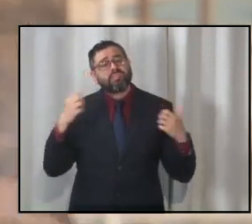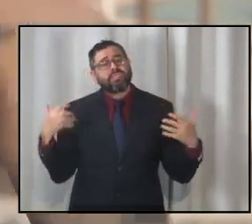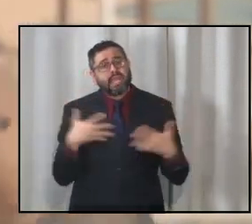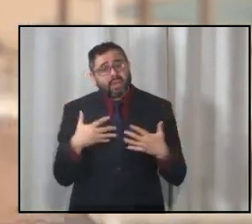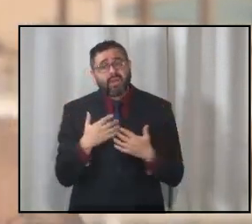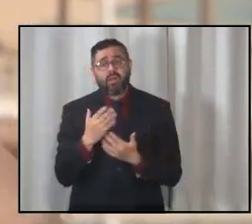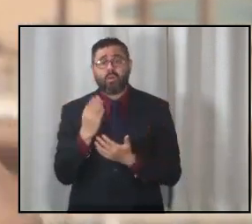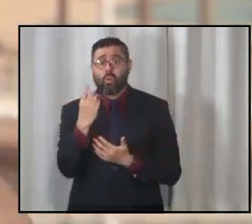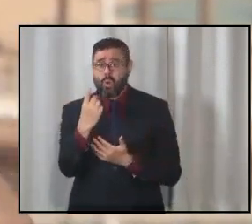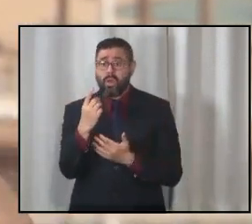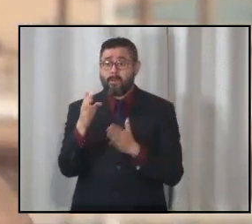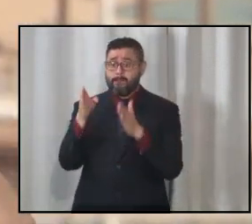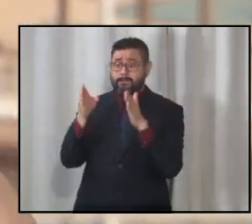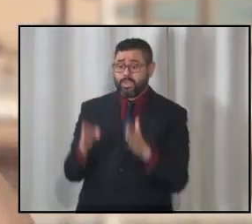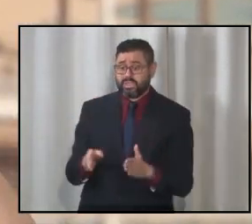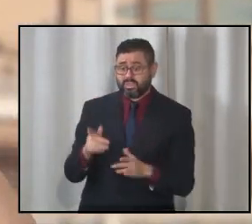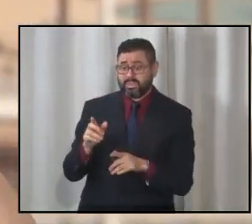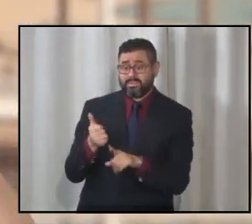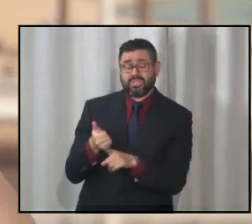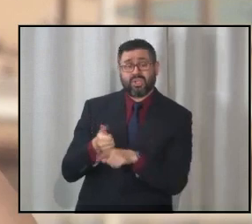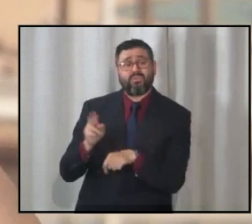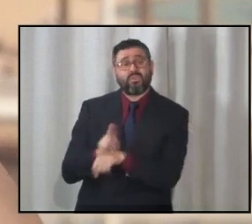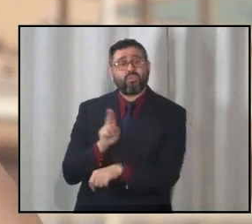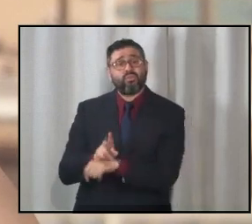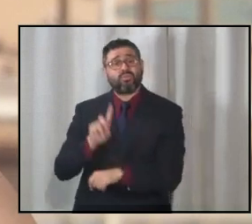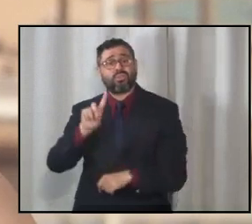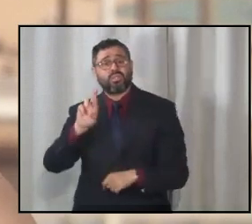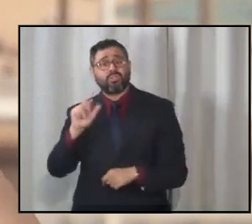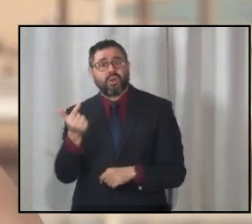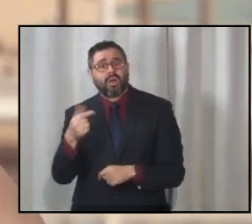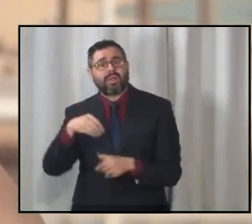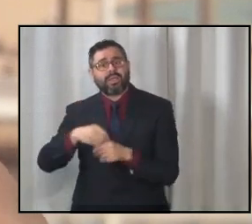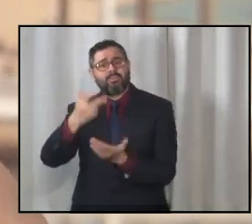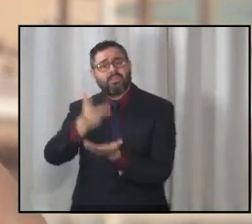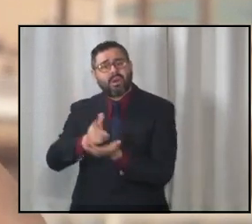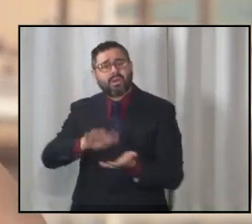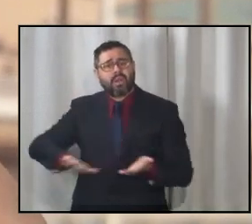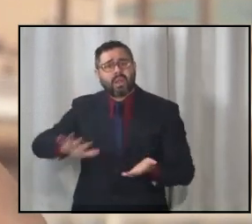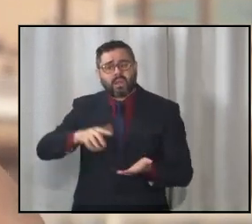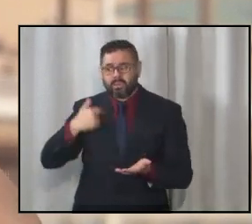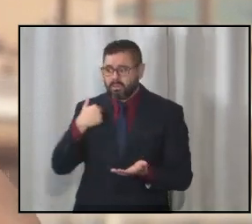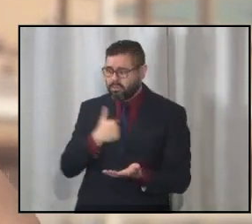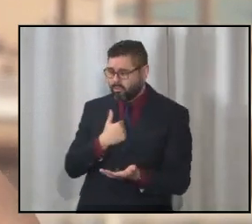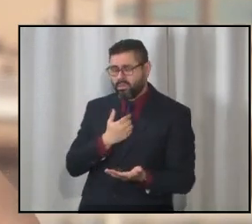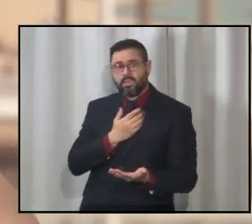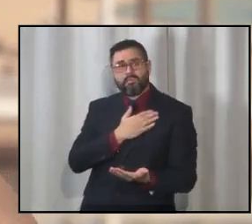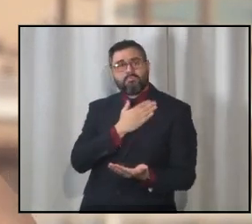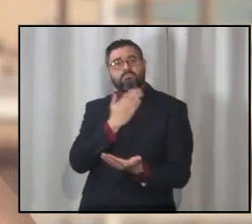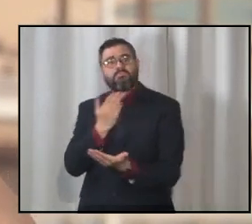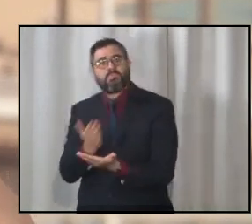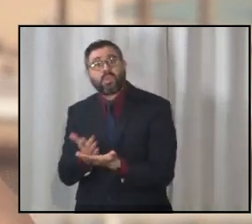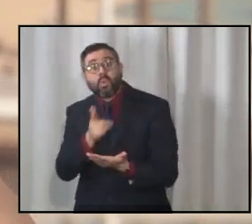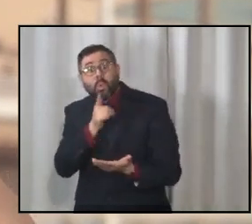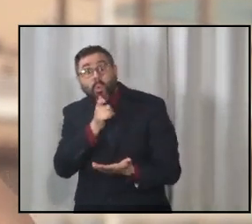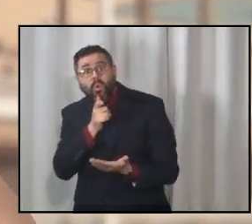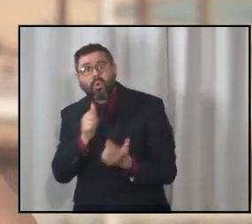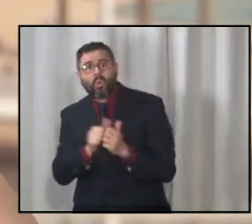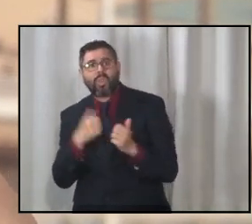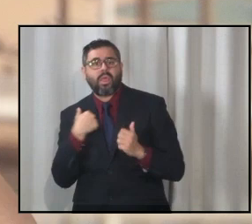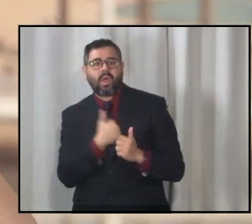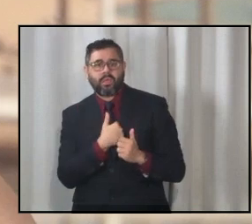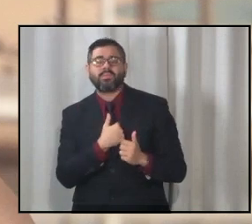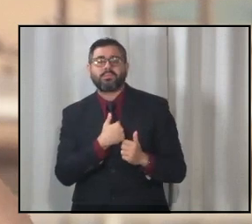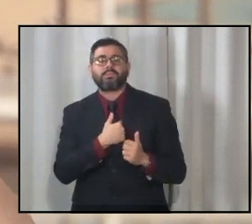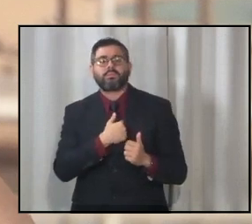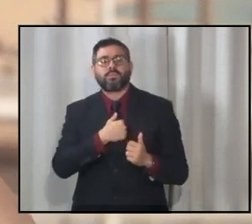some adverse drug effects, and he was passed out in the parking lot. Luckily, we had, with our MAC there, we had our